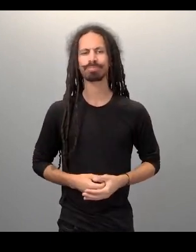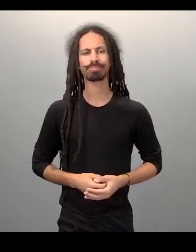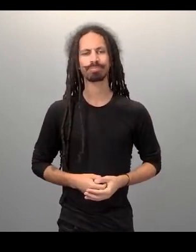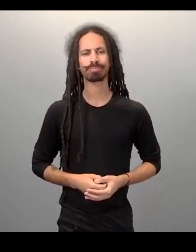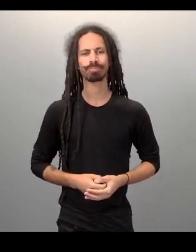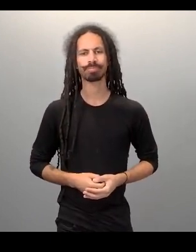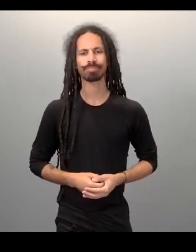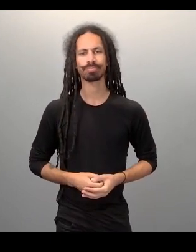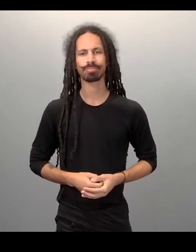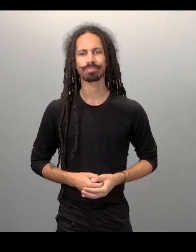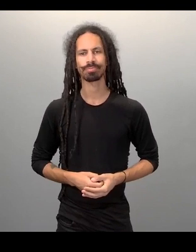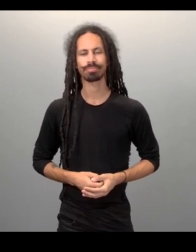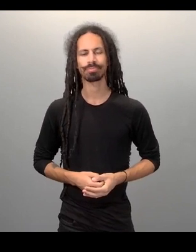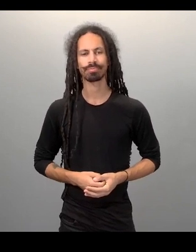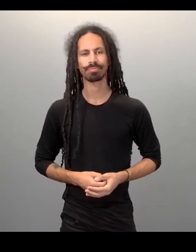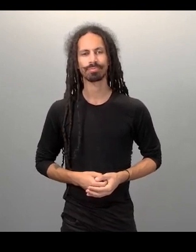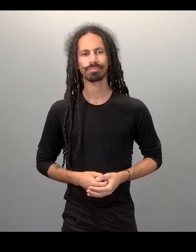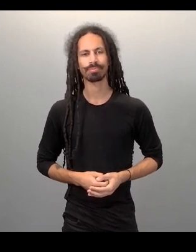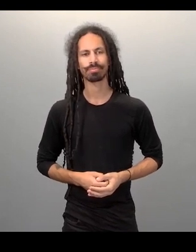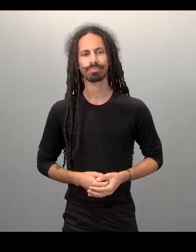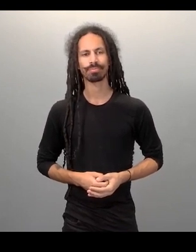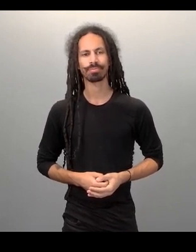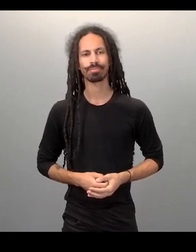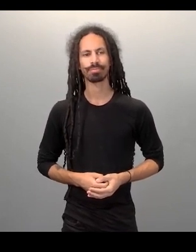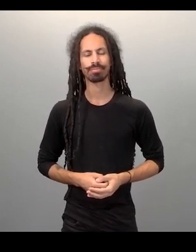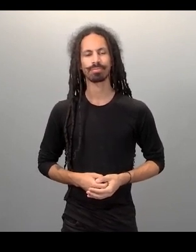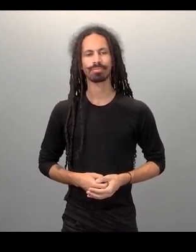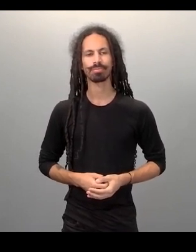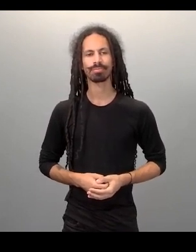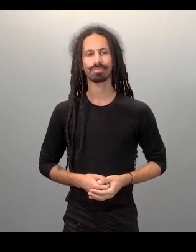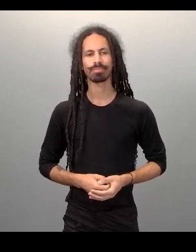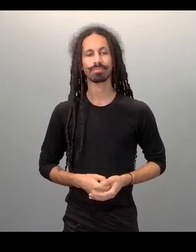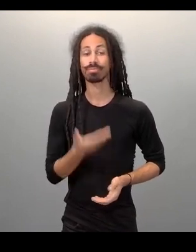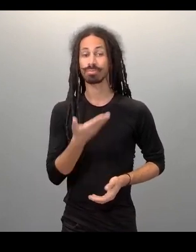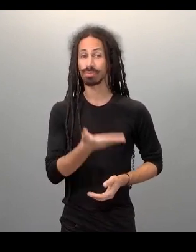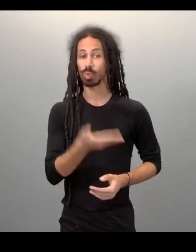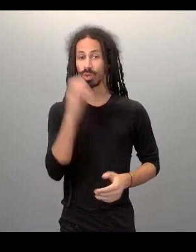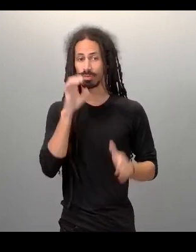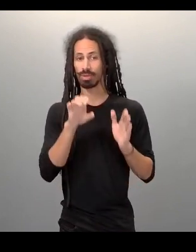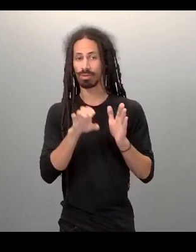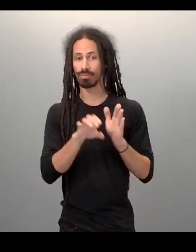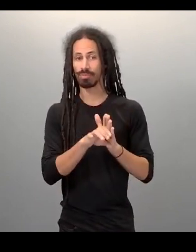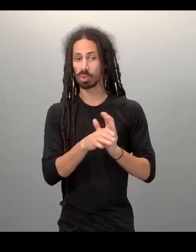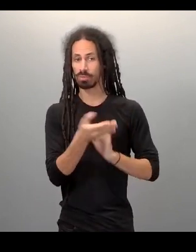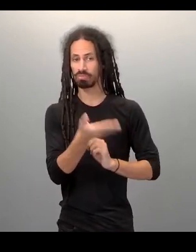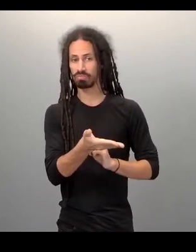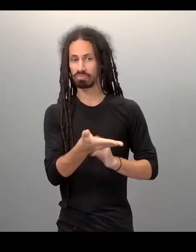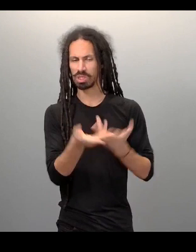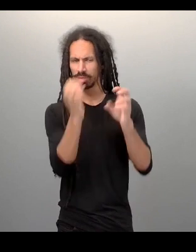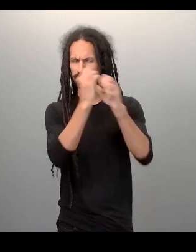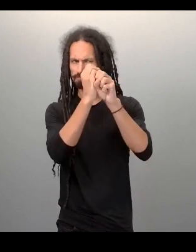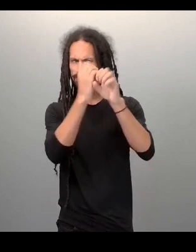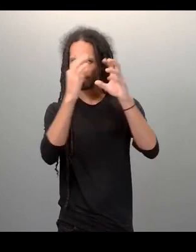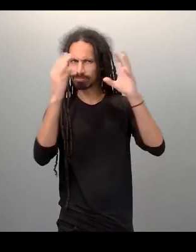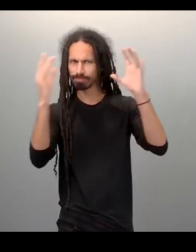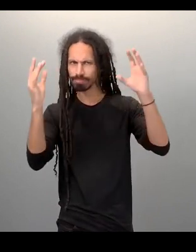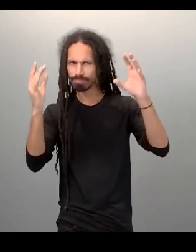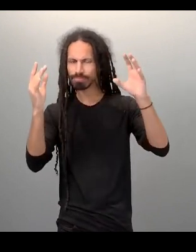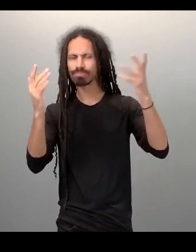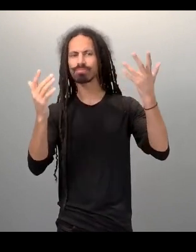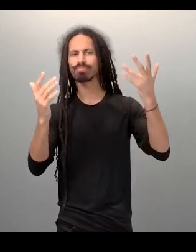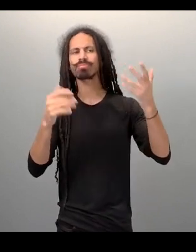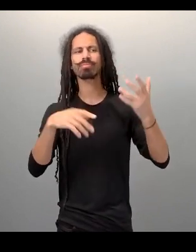So over here, we have this image that gives you an idea of when